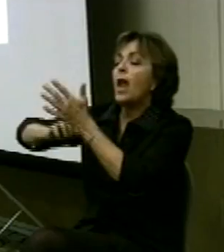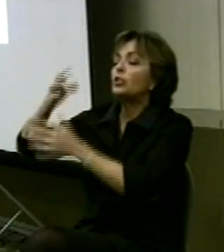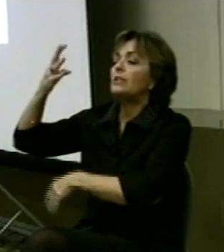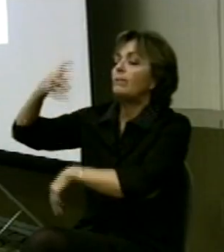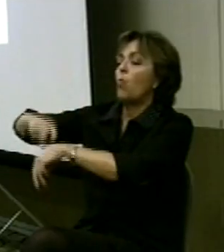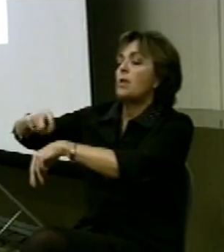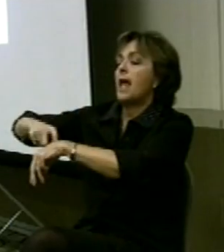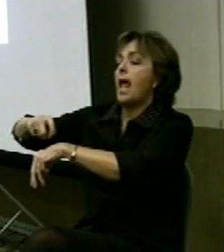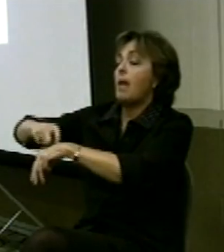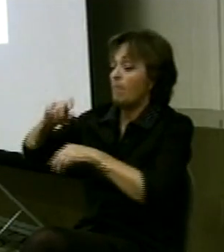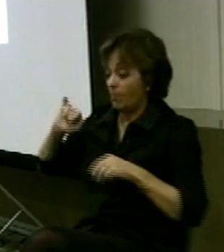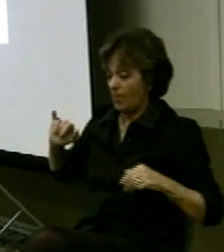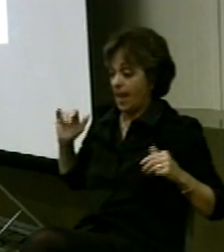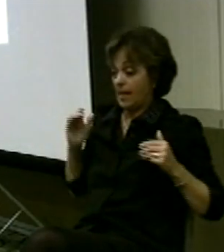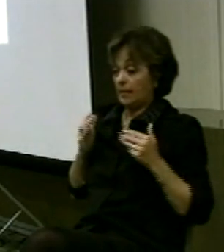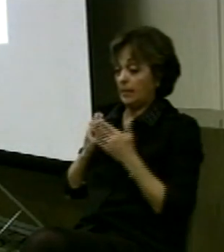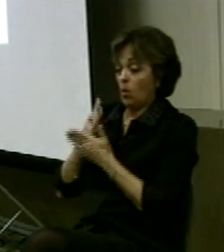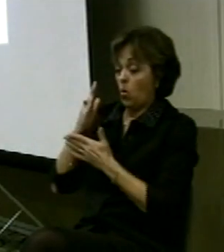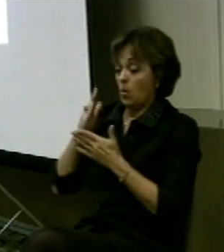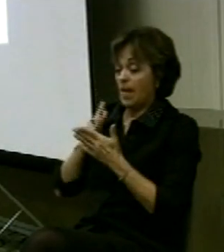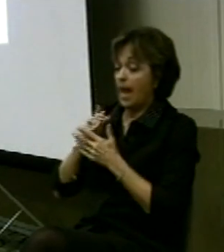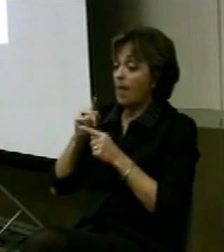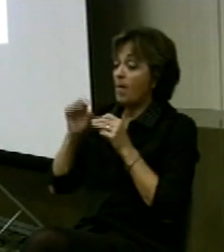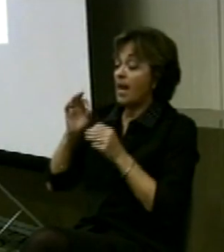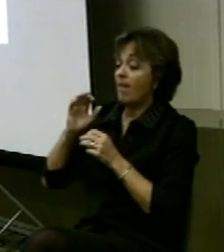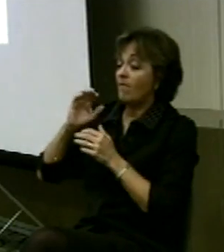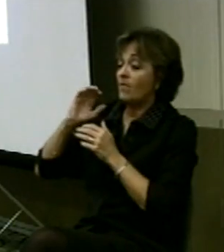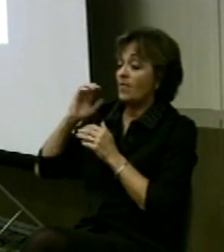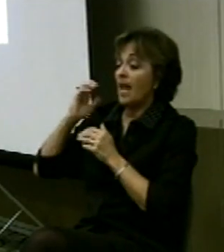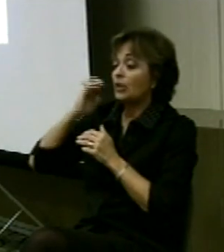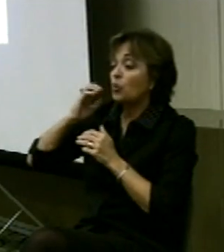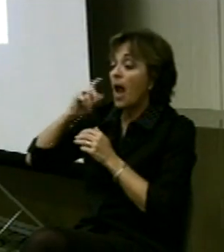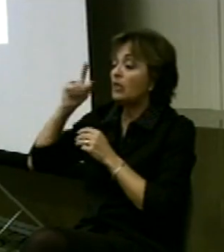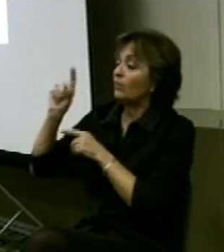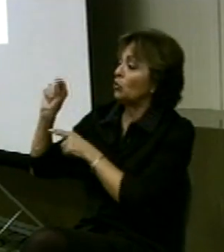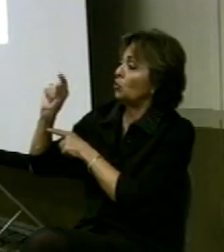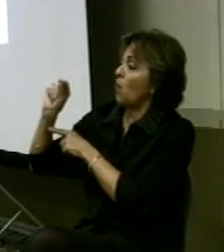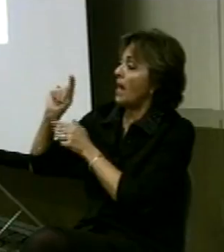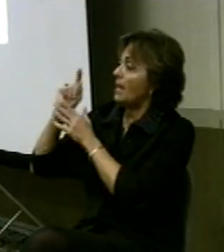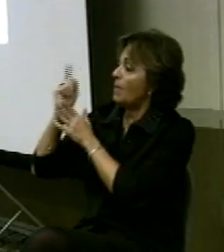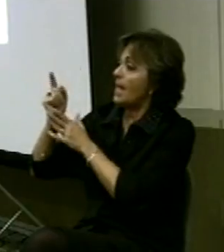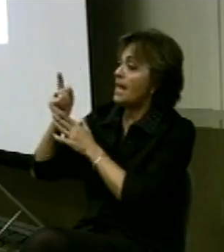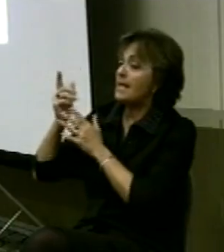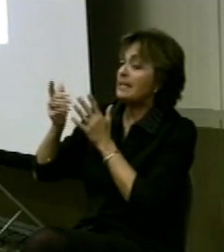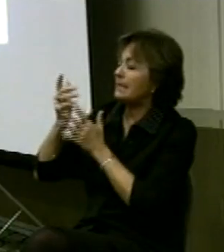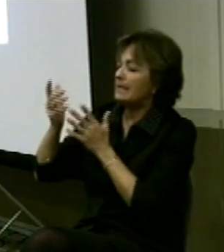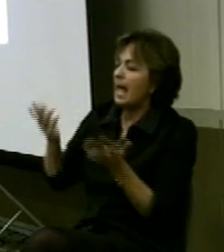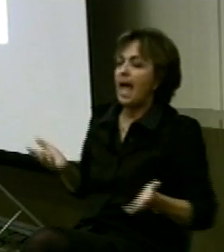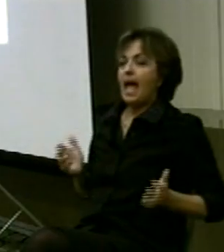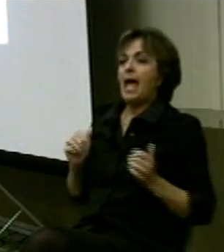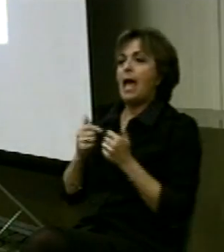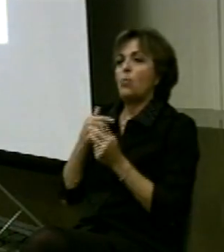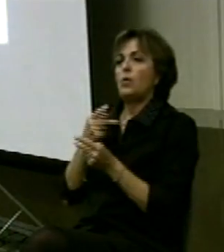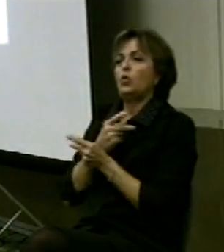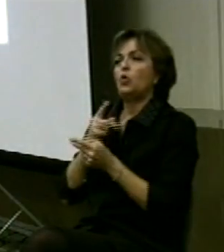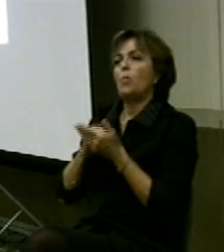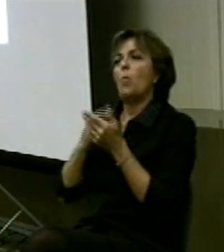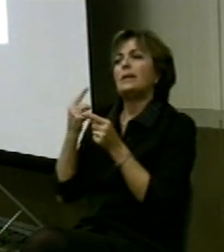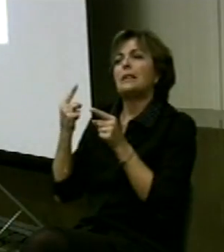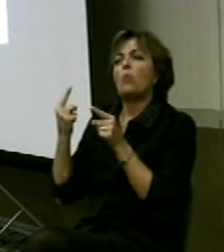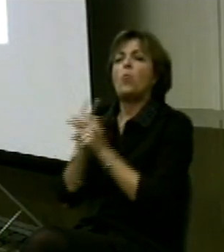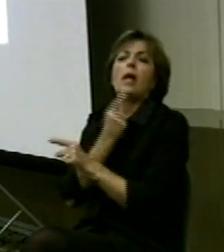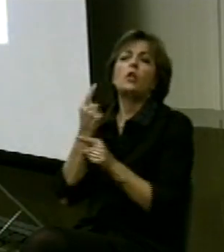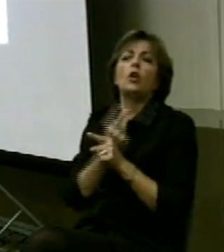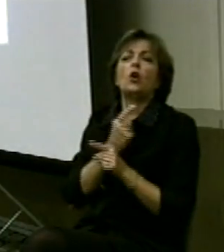times, that's okay, but if they scratch for 20 minutes and use other, how do we determine what's a regular